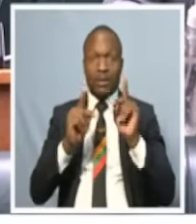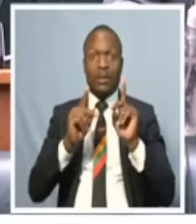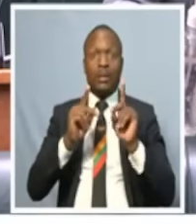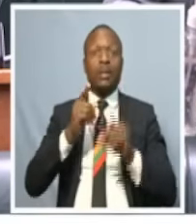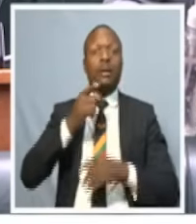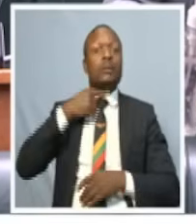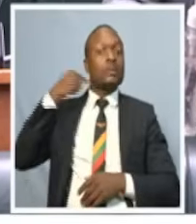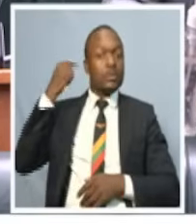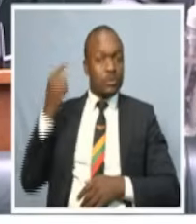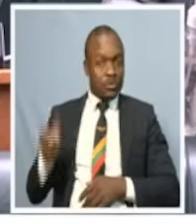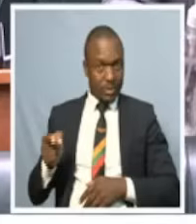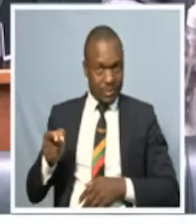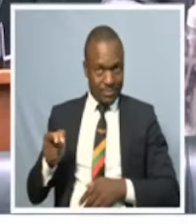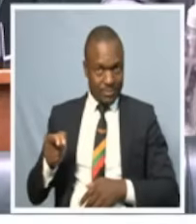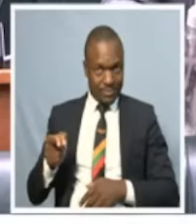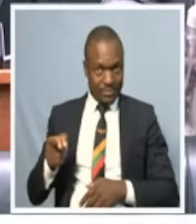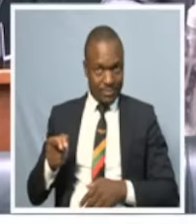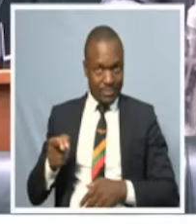oath,